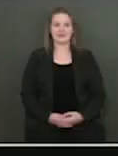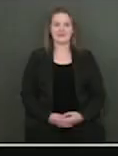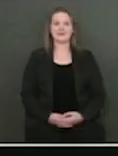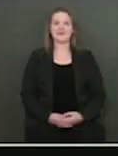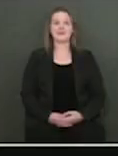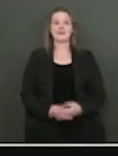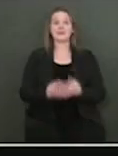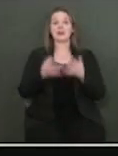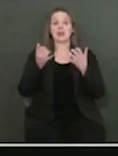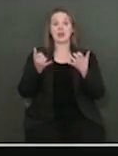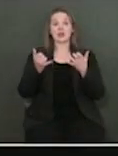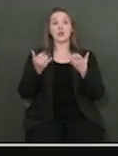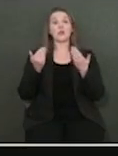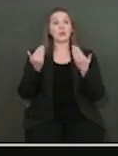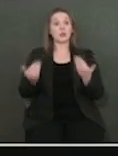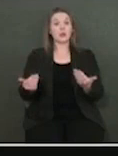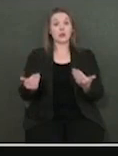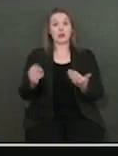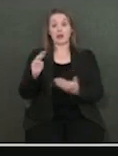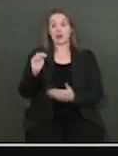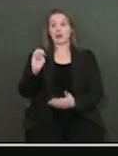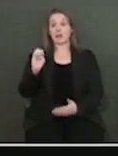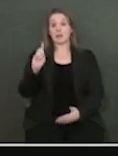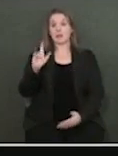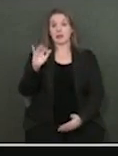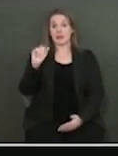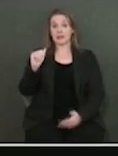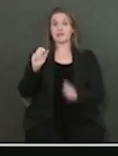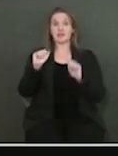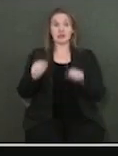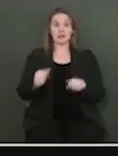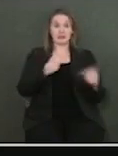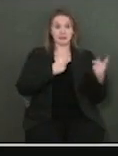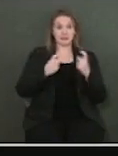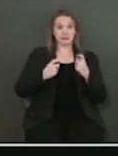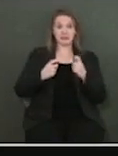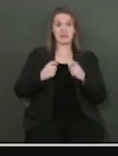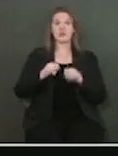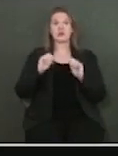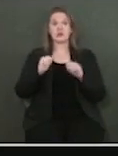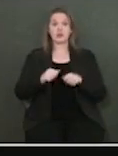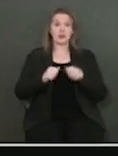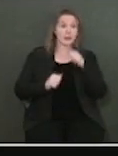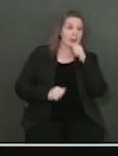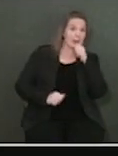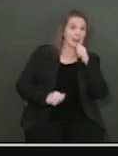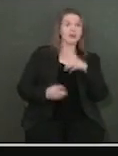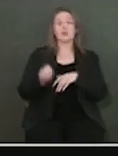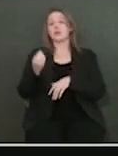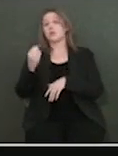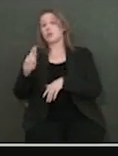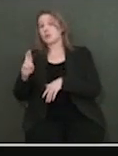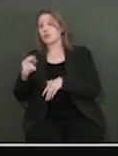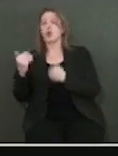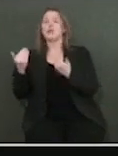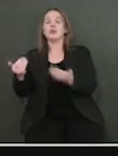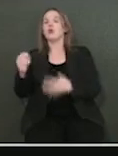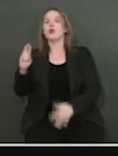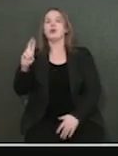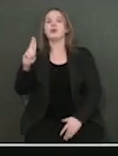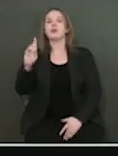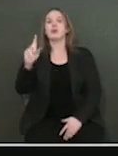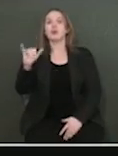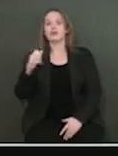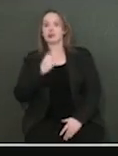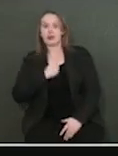At this time, we'll go ahead and take questions from our media partners. You can unmute your line, or go ahead, Rudy. I'm sorry. Laura, I'm sorry. I want to come back